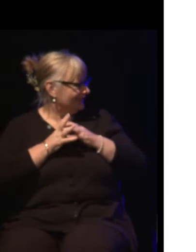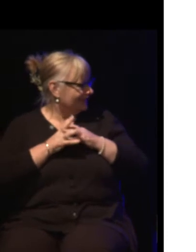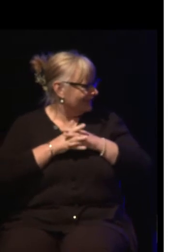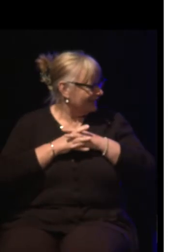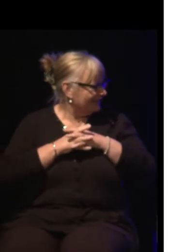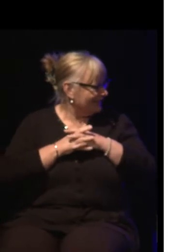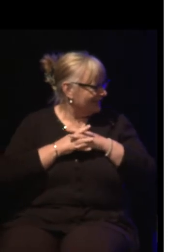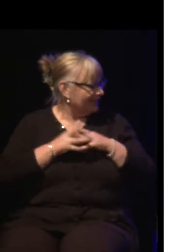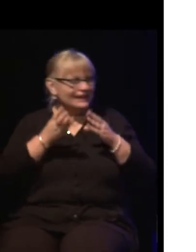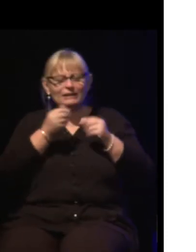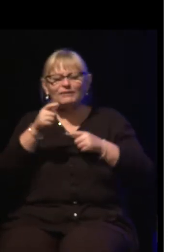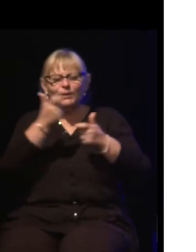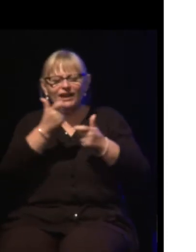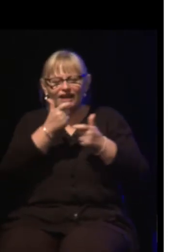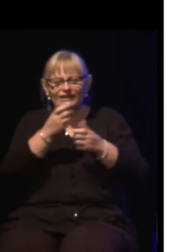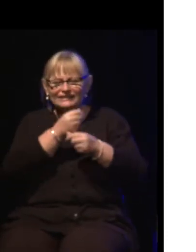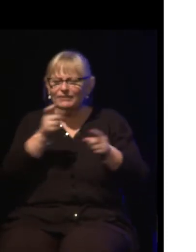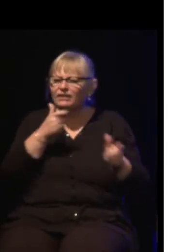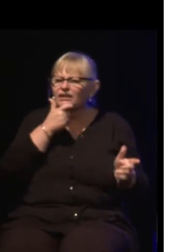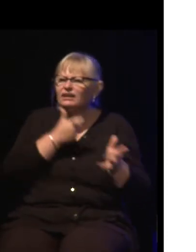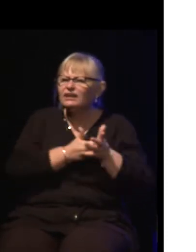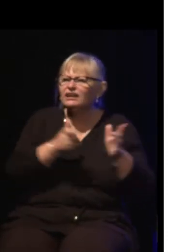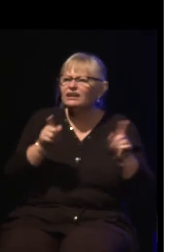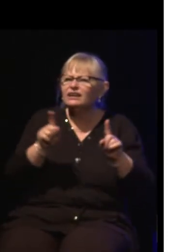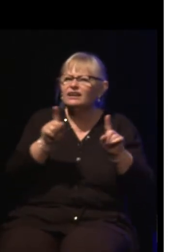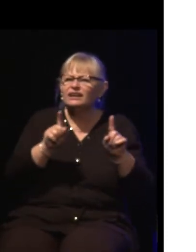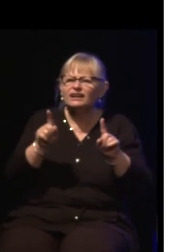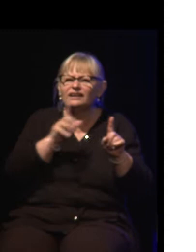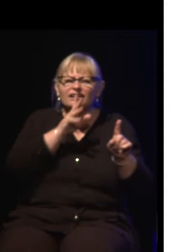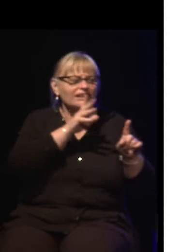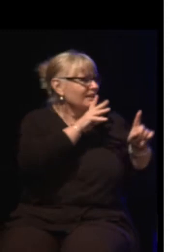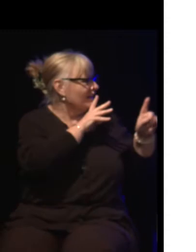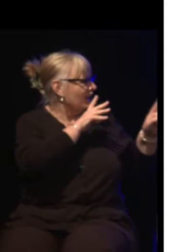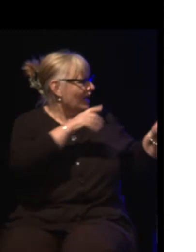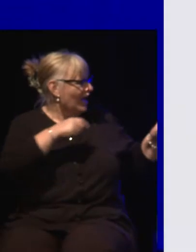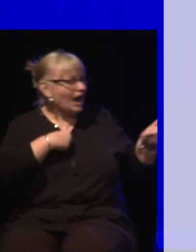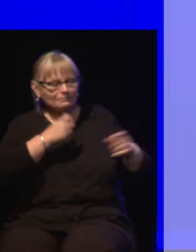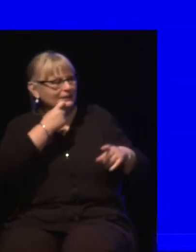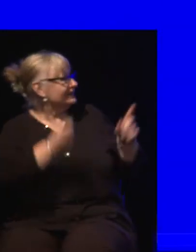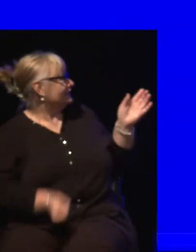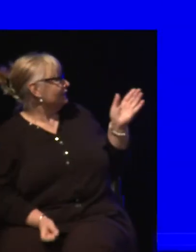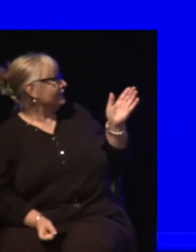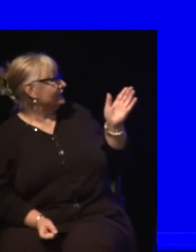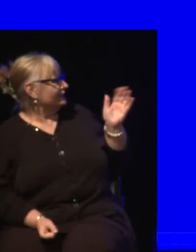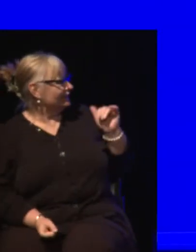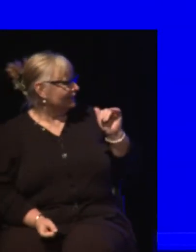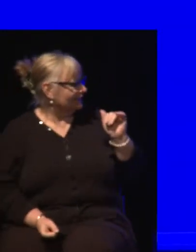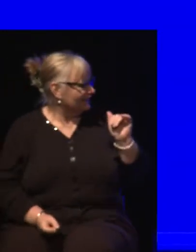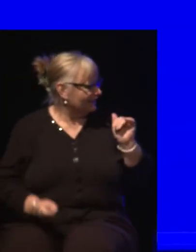And some of you are laughing and some of you are sitting there in stunned silence, I can tell. But I'm actually being serious.